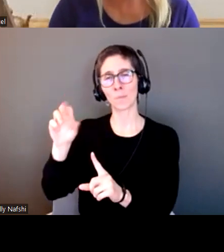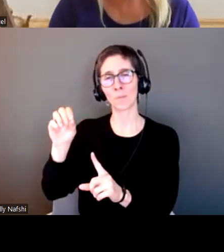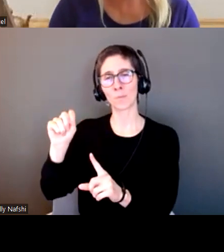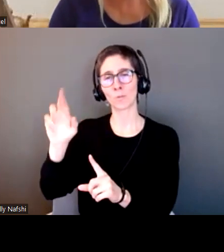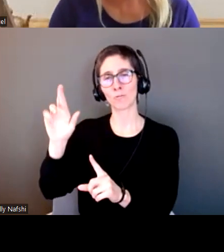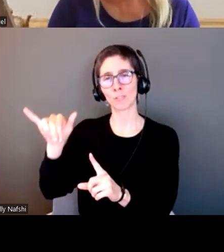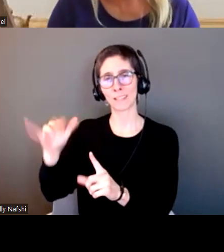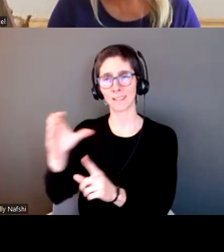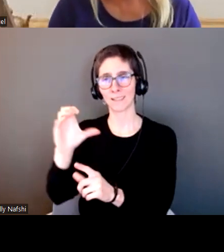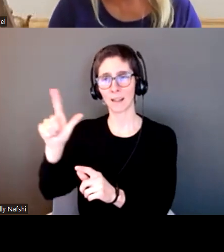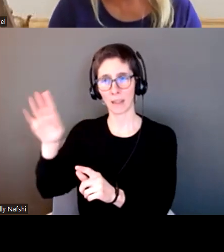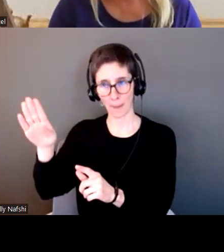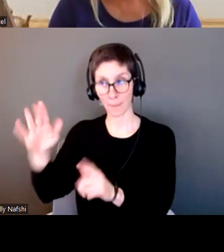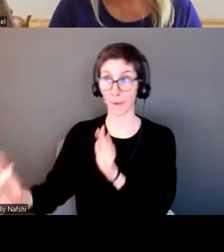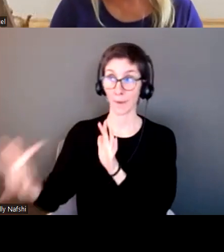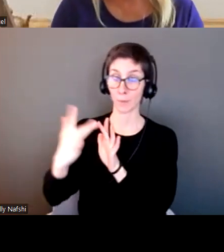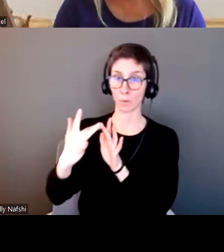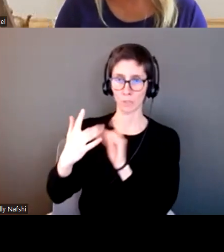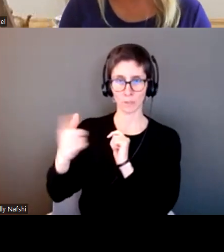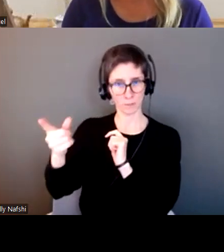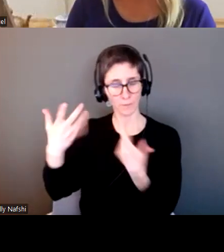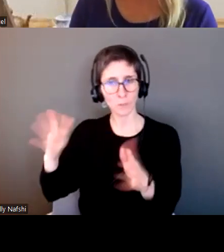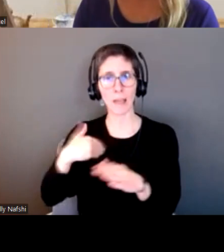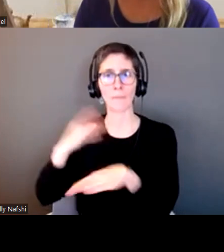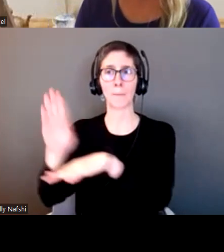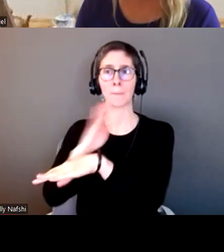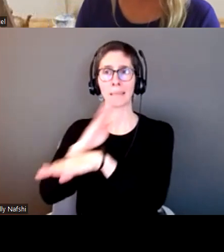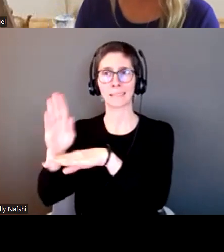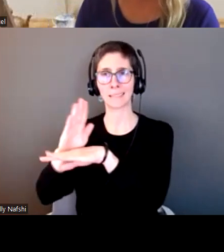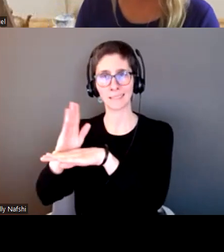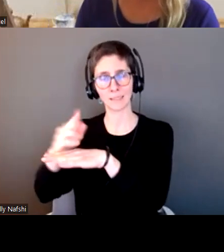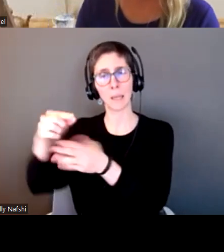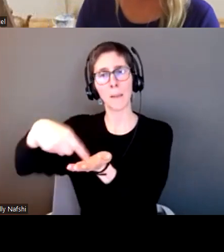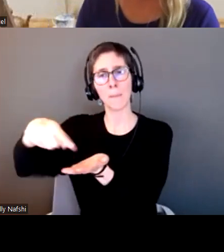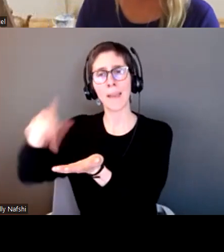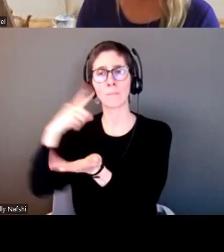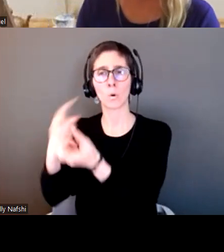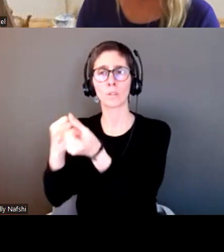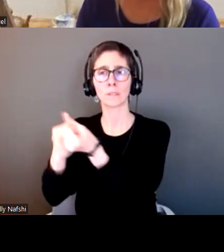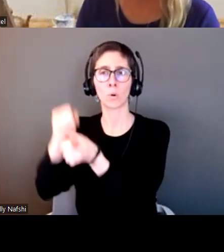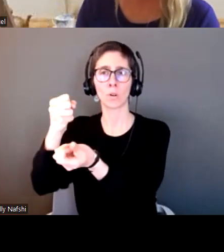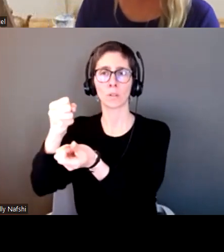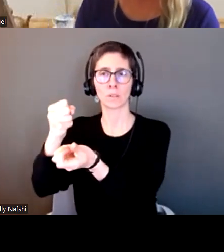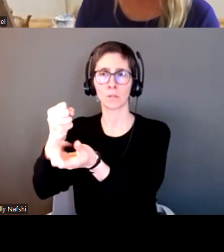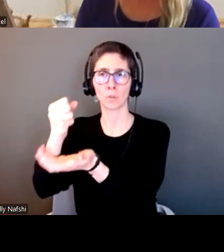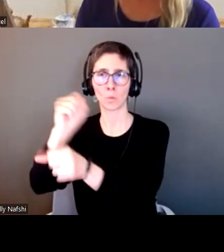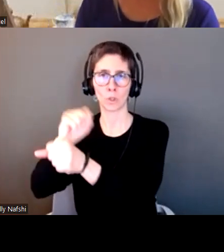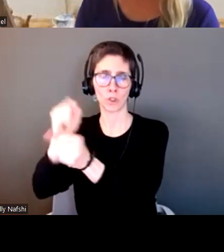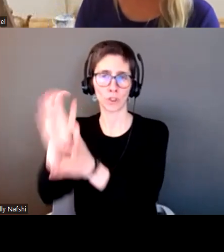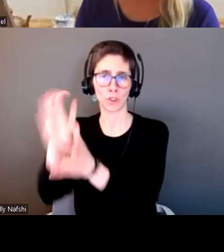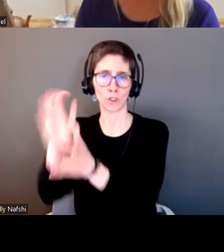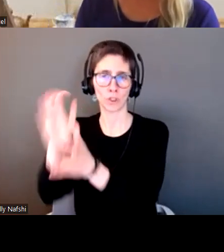a business providing support workers on a private for pay basis to individuals,